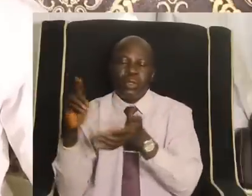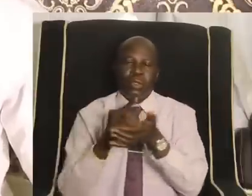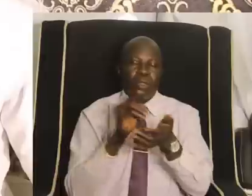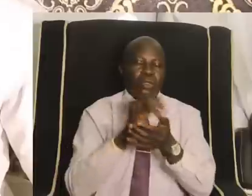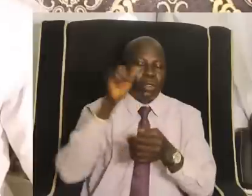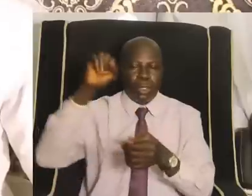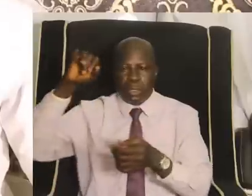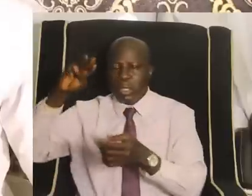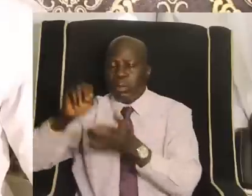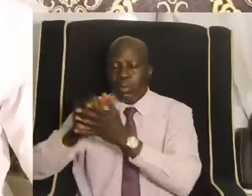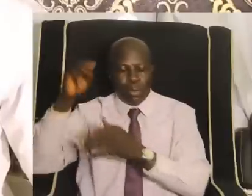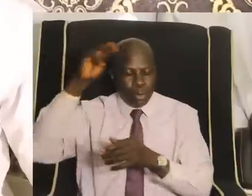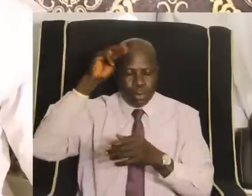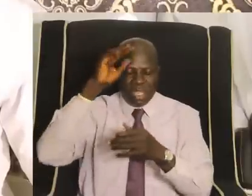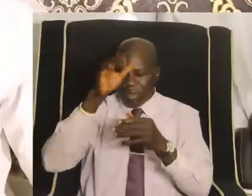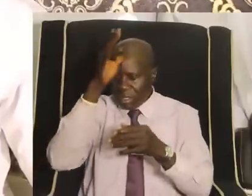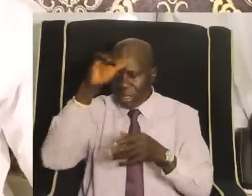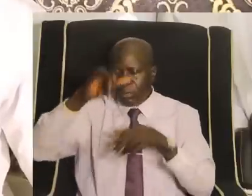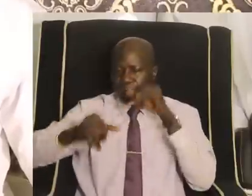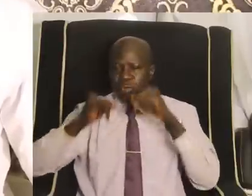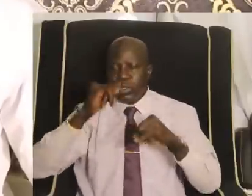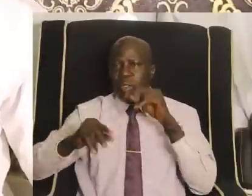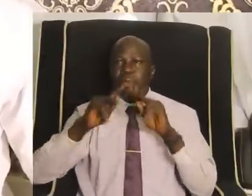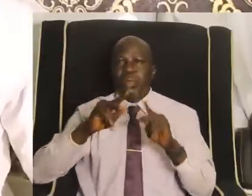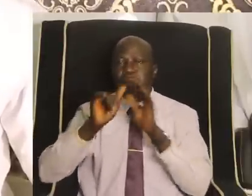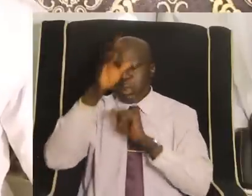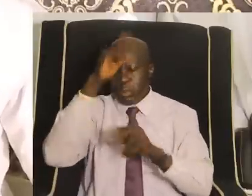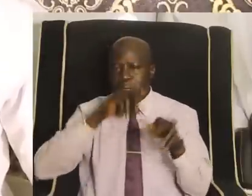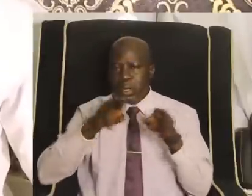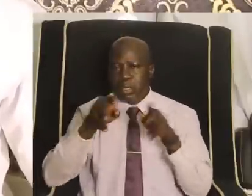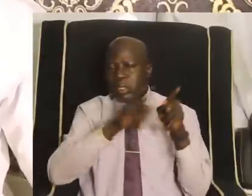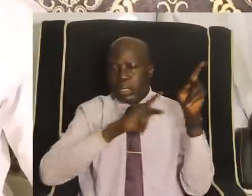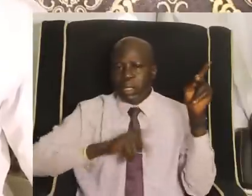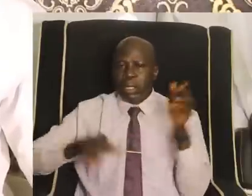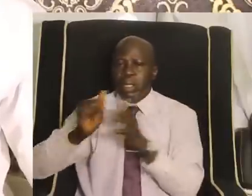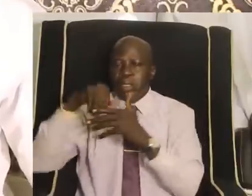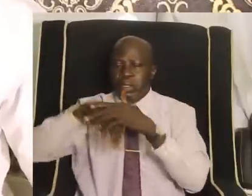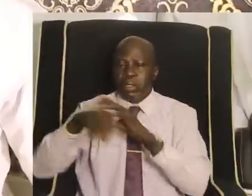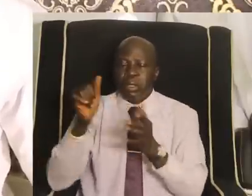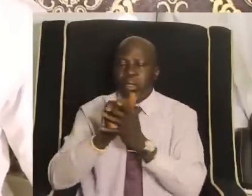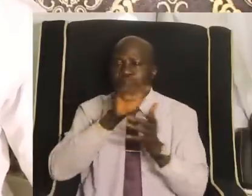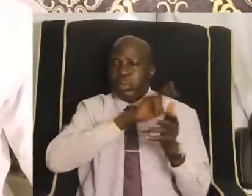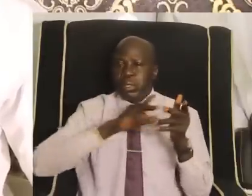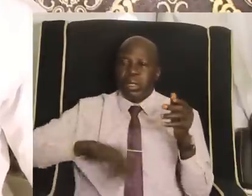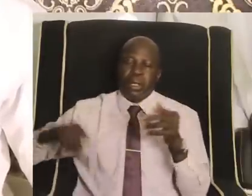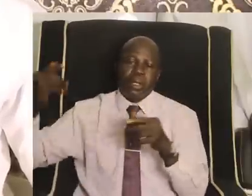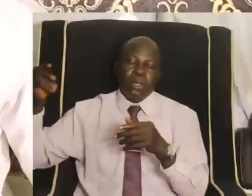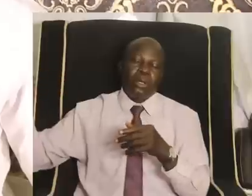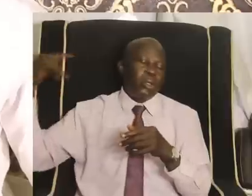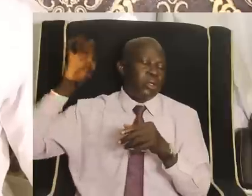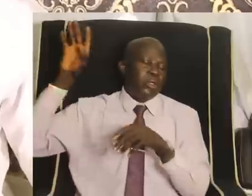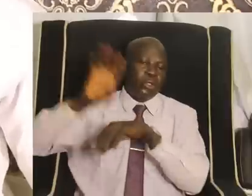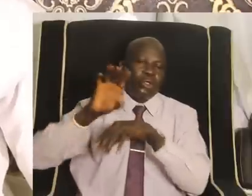Dr. SMO Mustafa JP BabaSebioba lati ijo Cedar Pagori Church, Land of